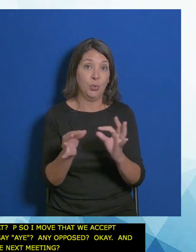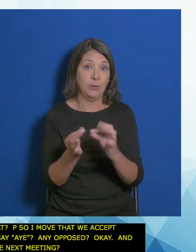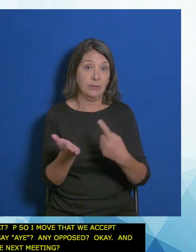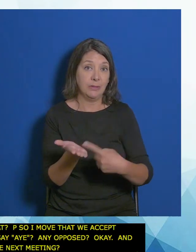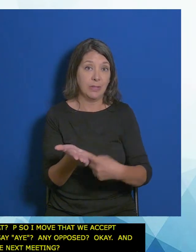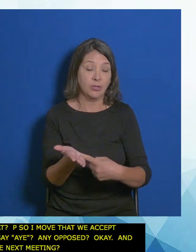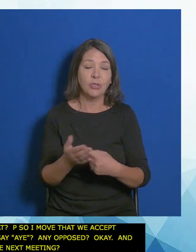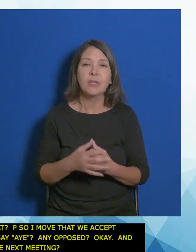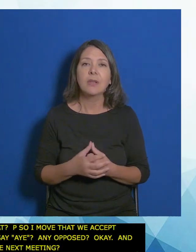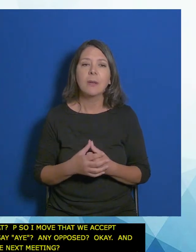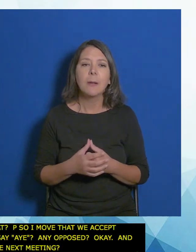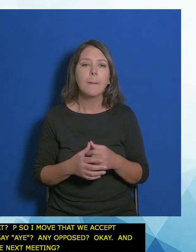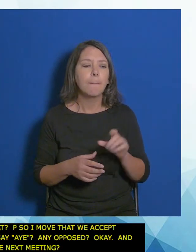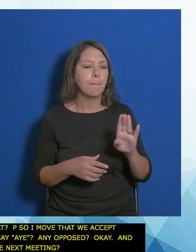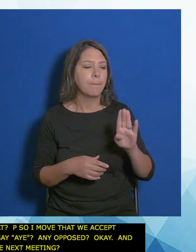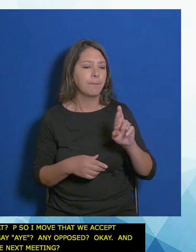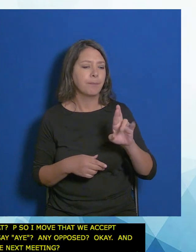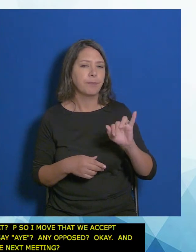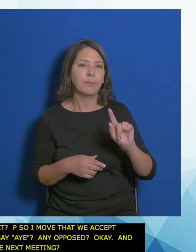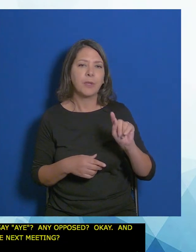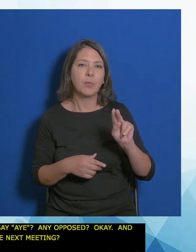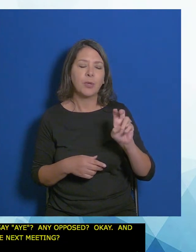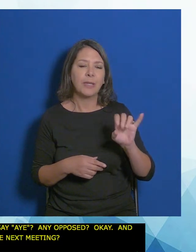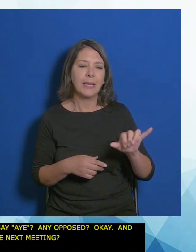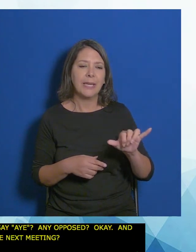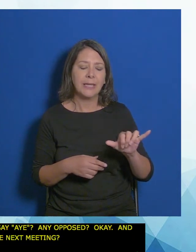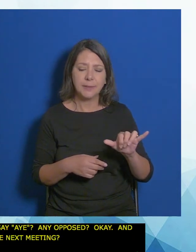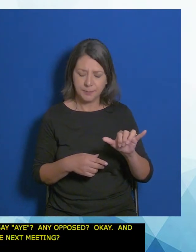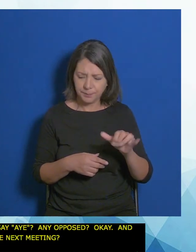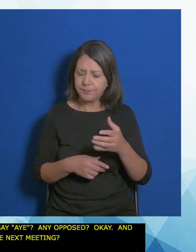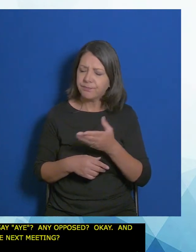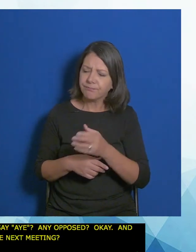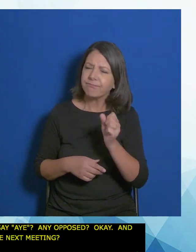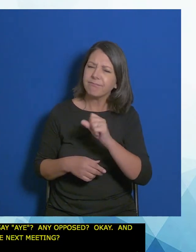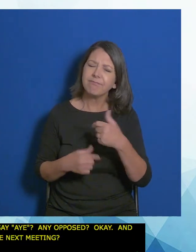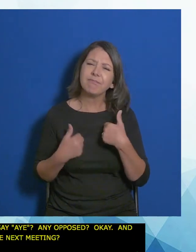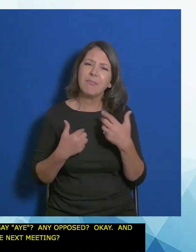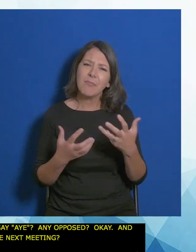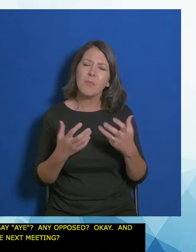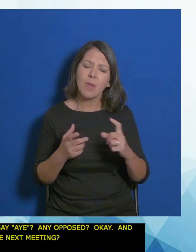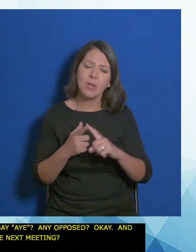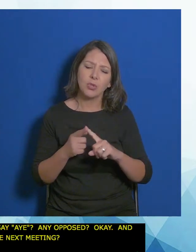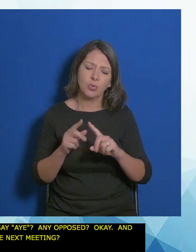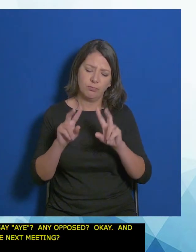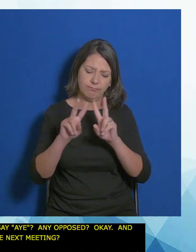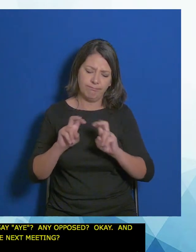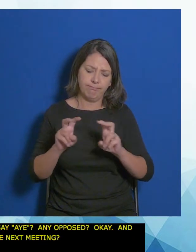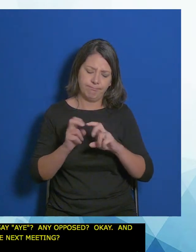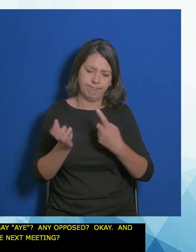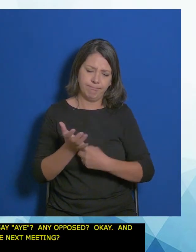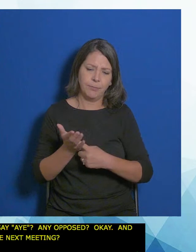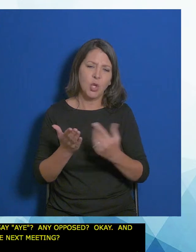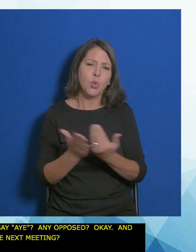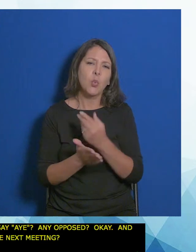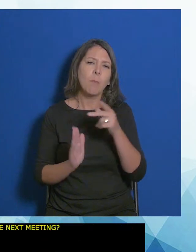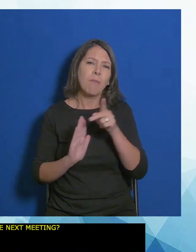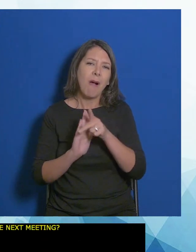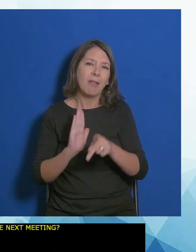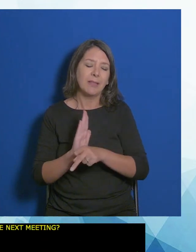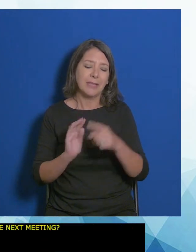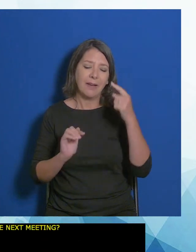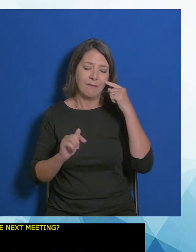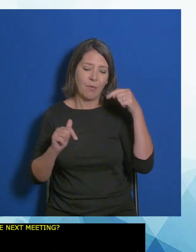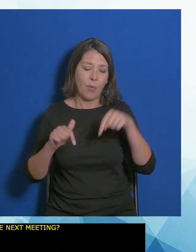There is, Brittany? Yeah, I would like to look at maybe examining a new policy for meeting